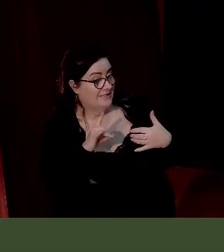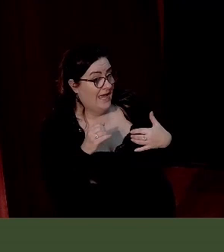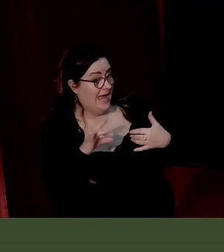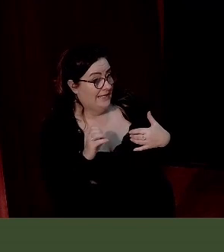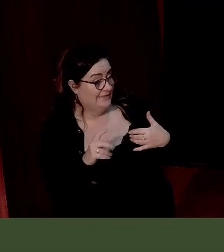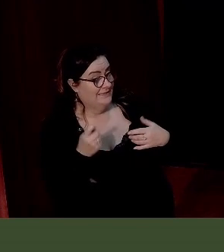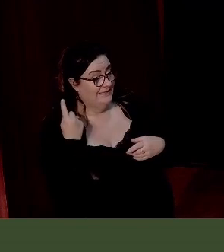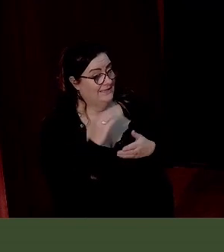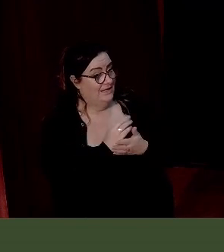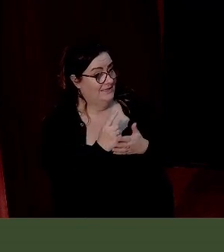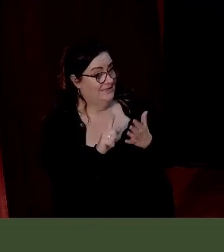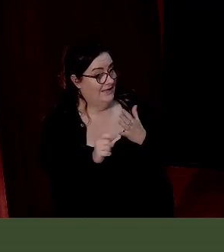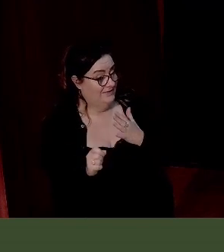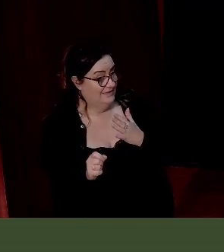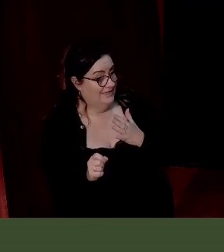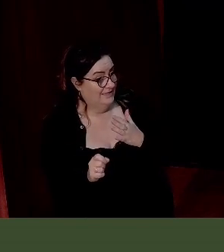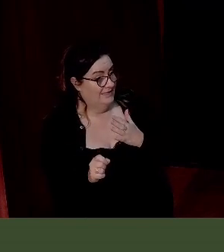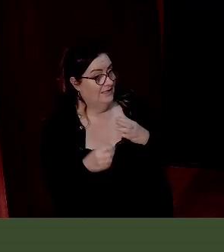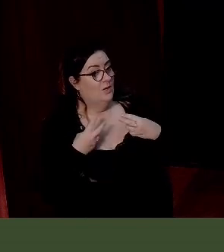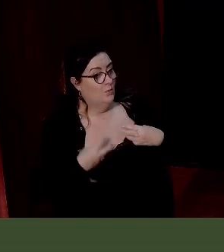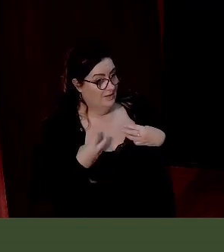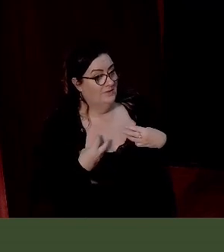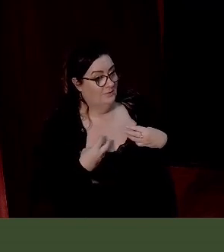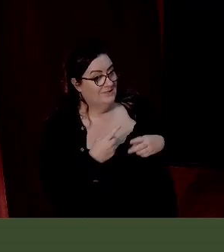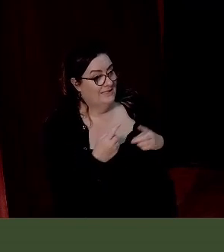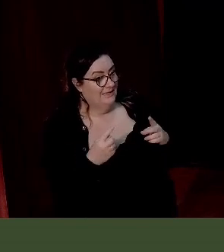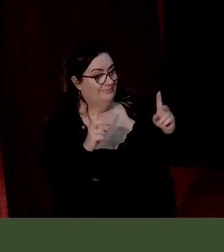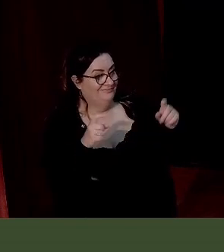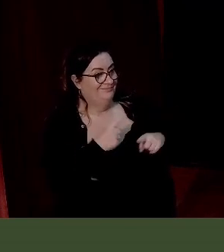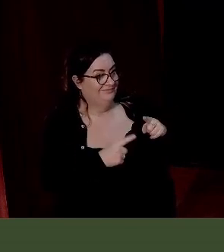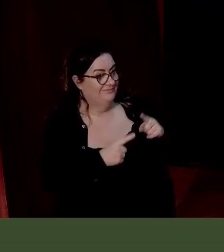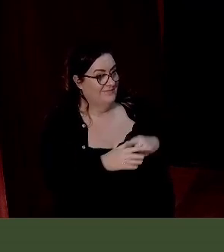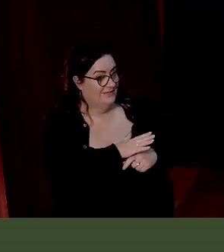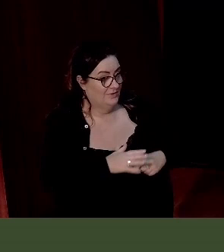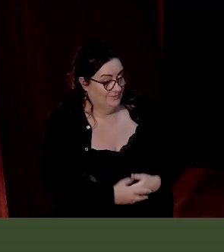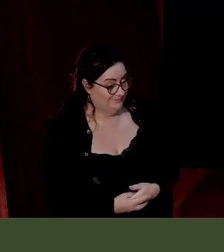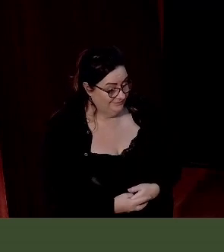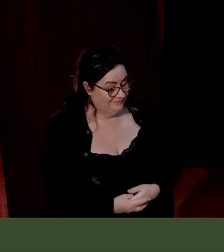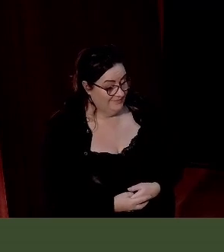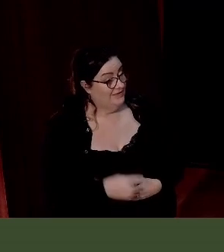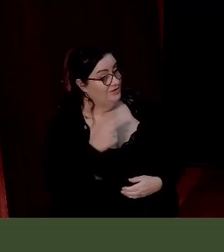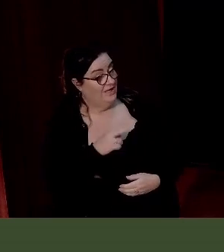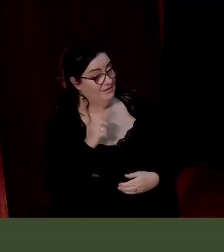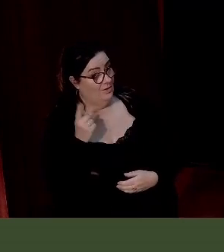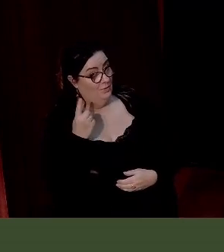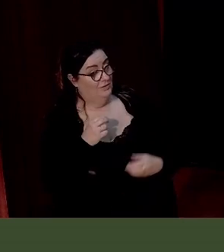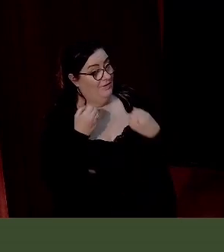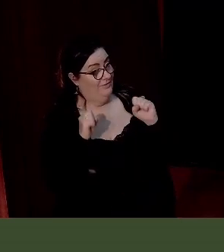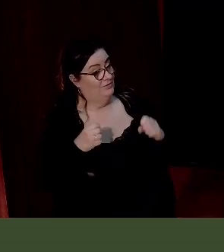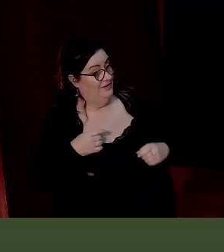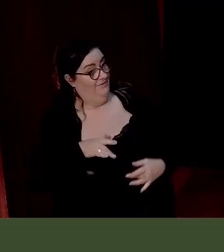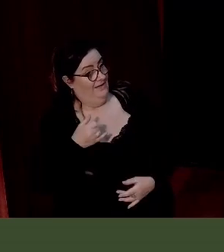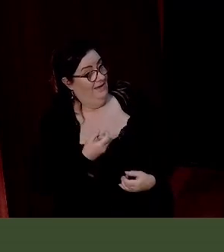could say in 1970 that women were still in a backward position. And she was not the only revolutionary woman